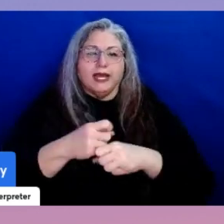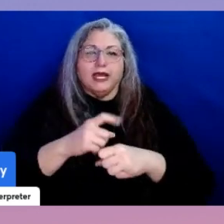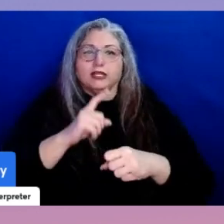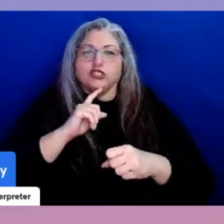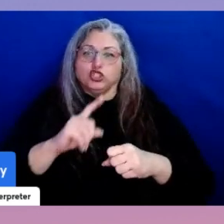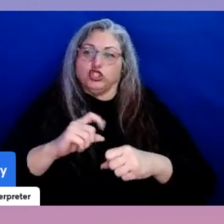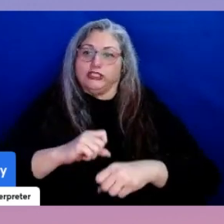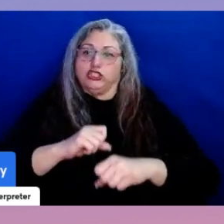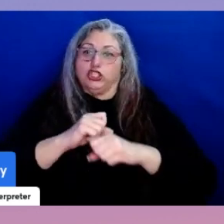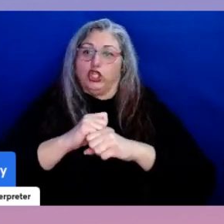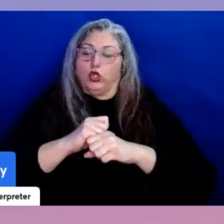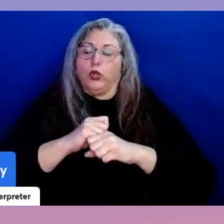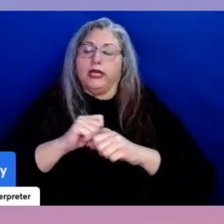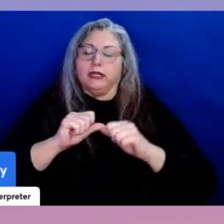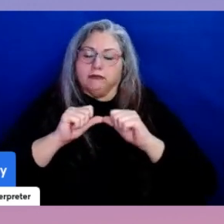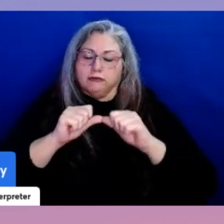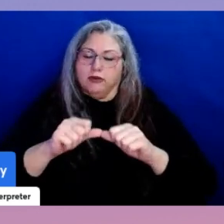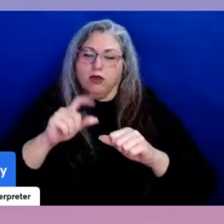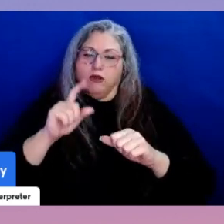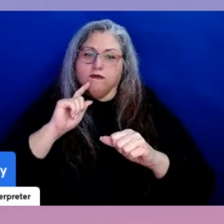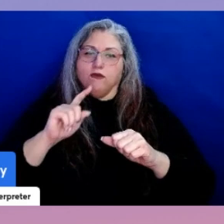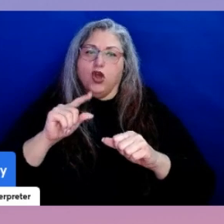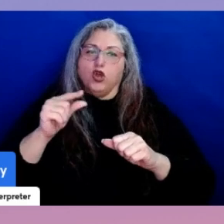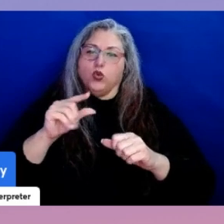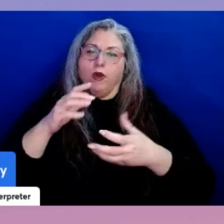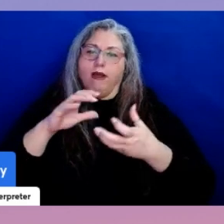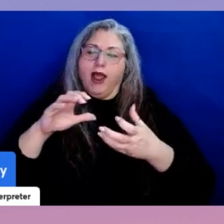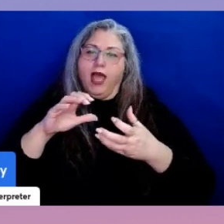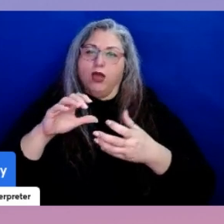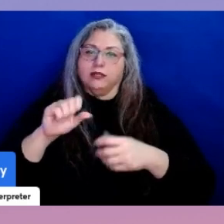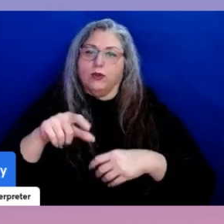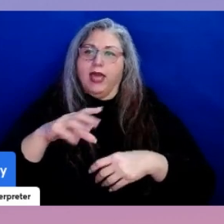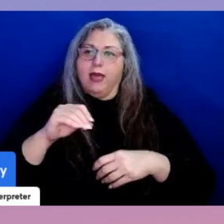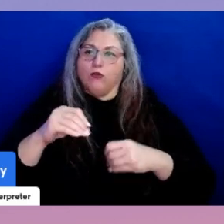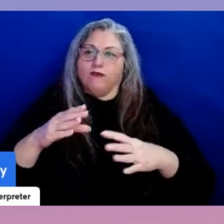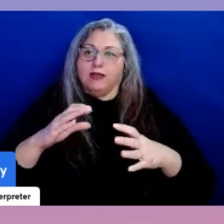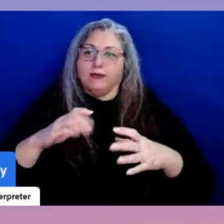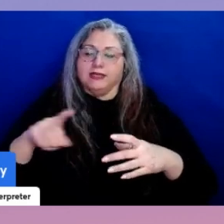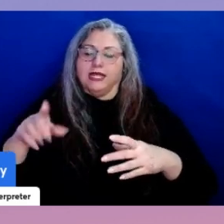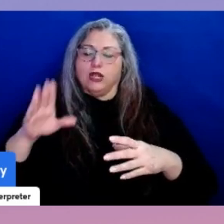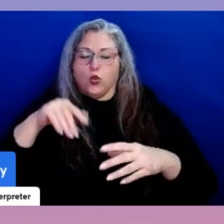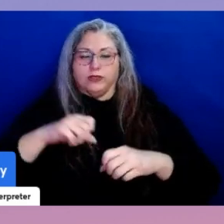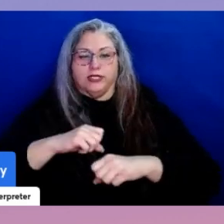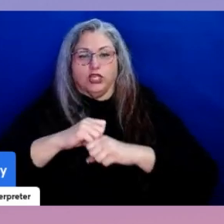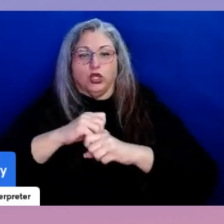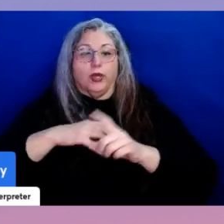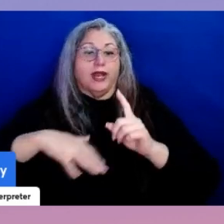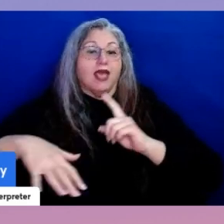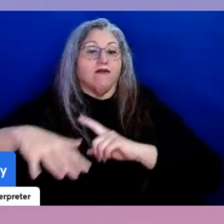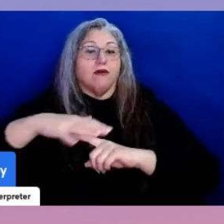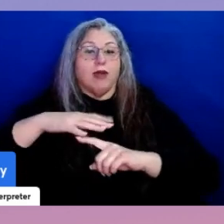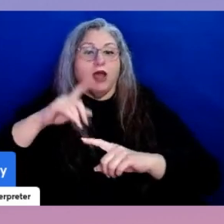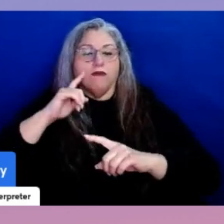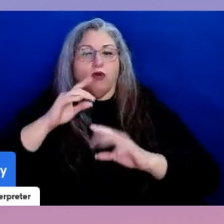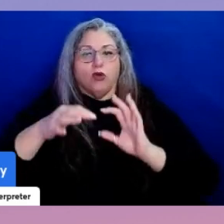of Google Cloud SQL and providing customers with a secure environment for their relational database.